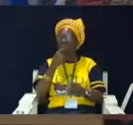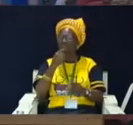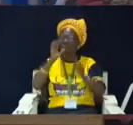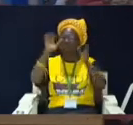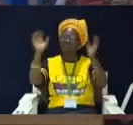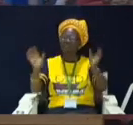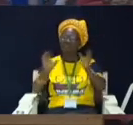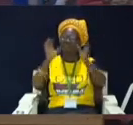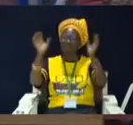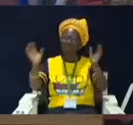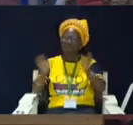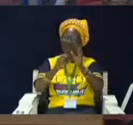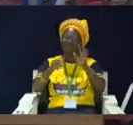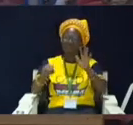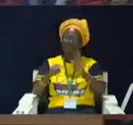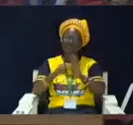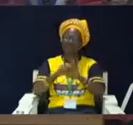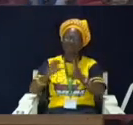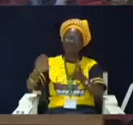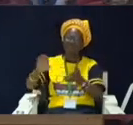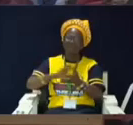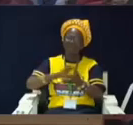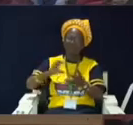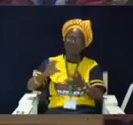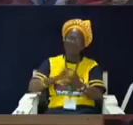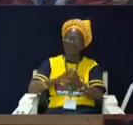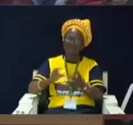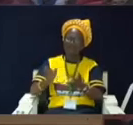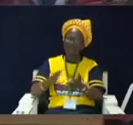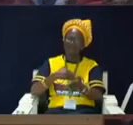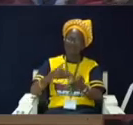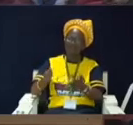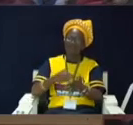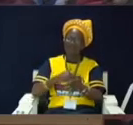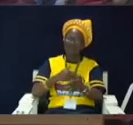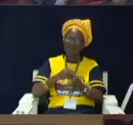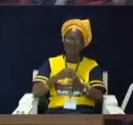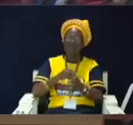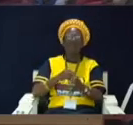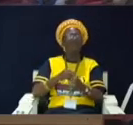work. Keep on worshiping God as we get ready.